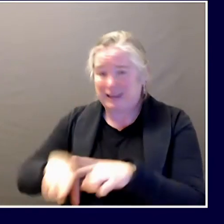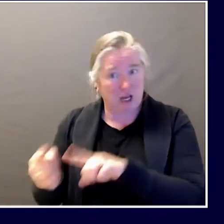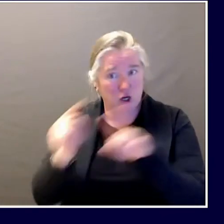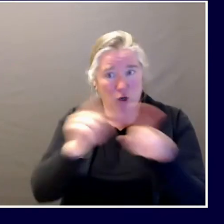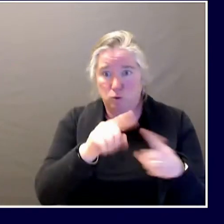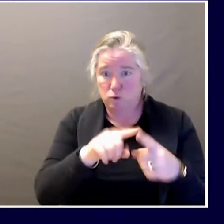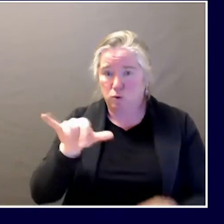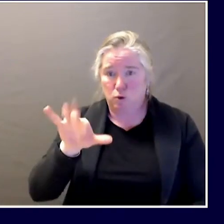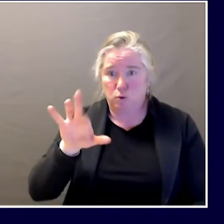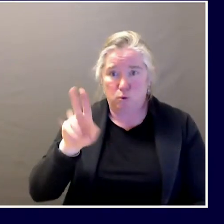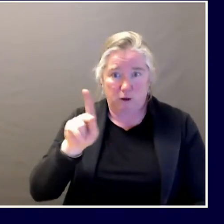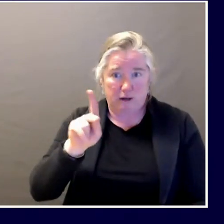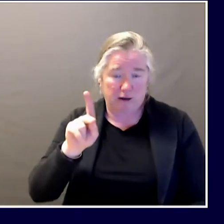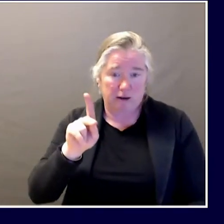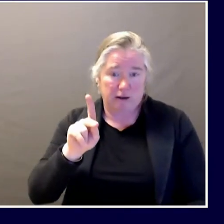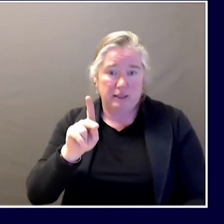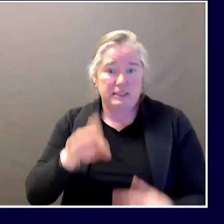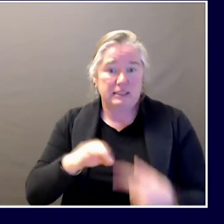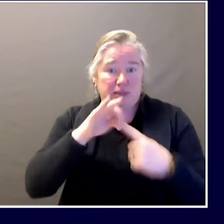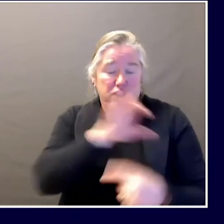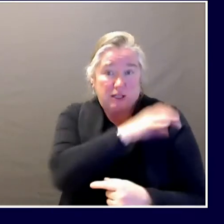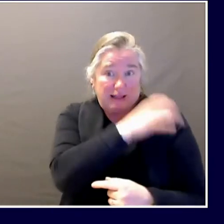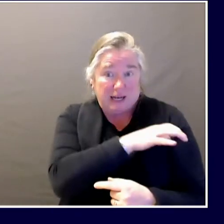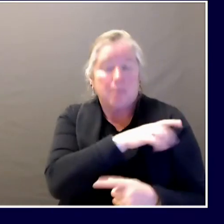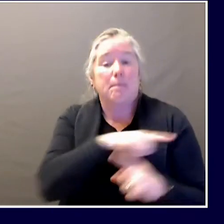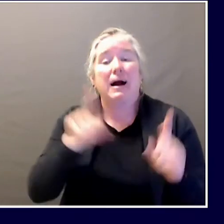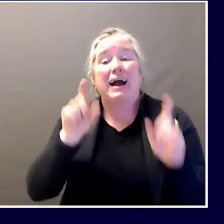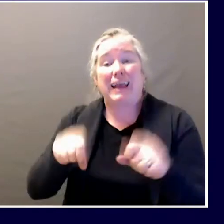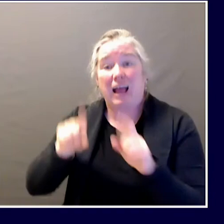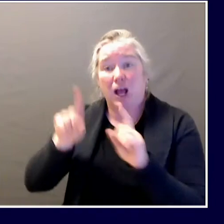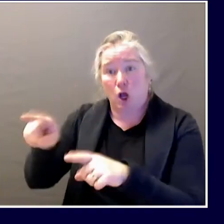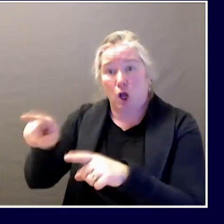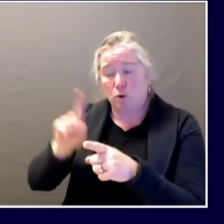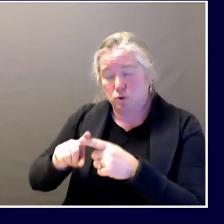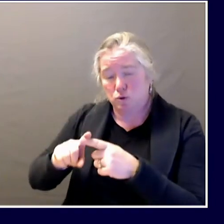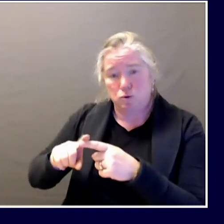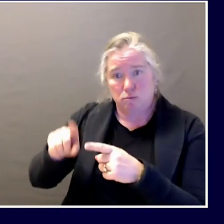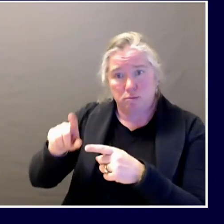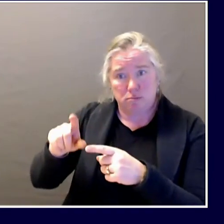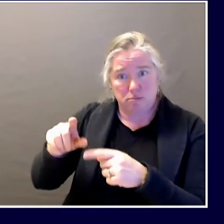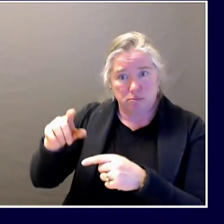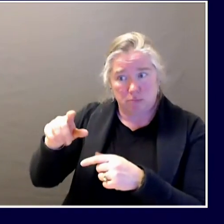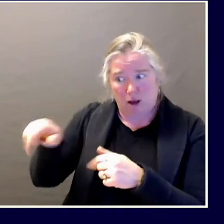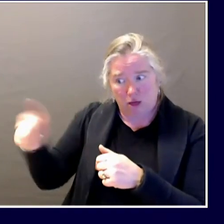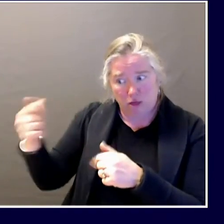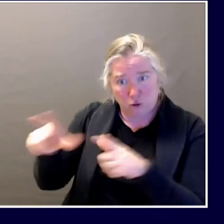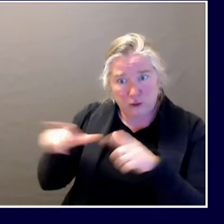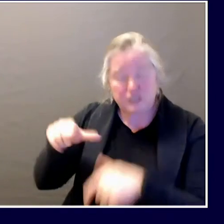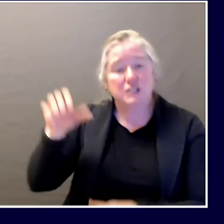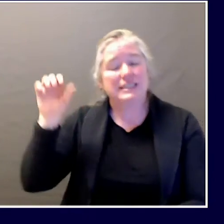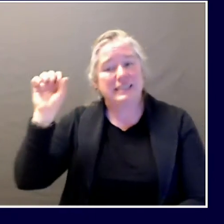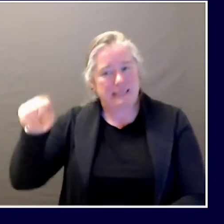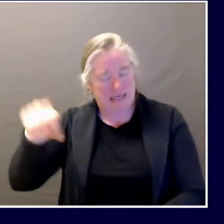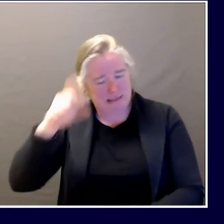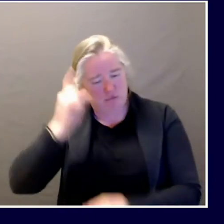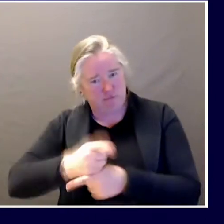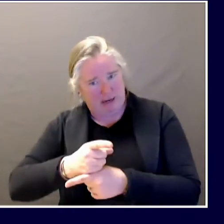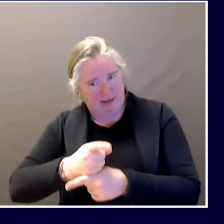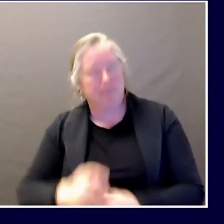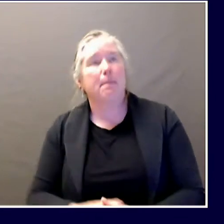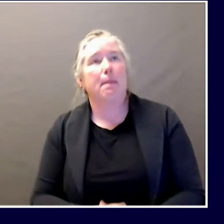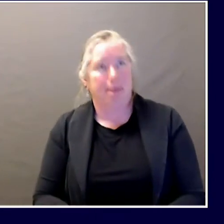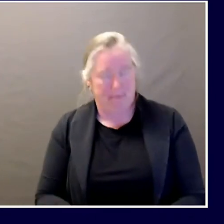Sanford mass vaccination site? Yes, or to Walmart, Walgreens, or Hannaford. Understood. Thank you. And my second